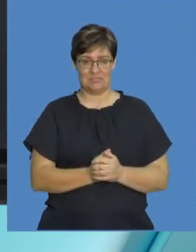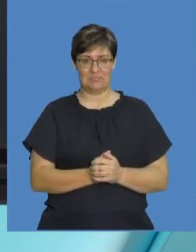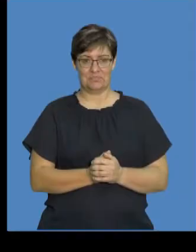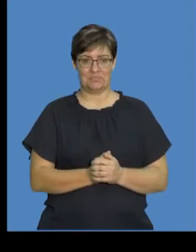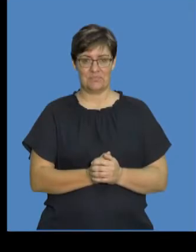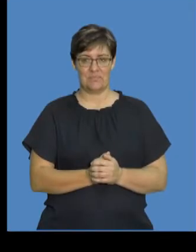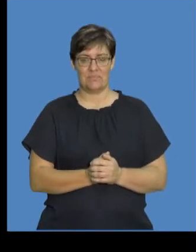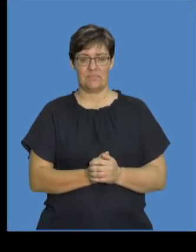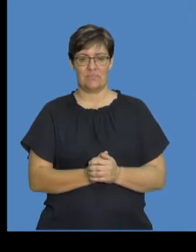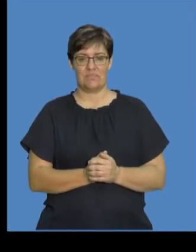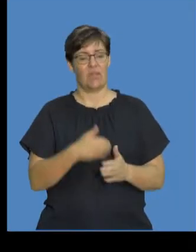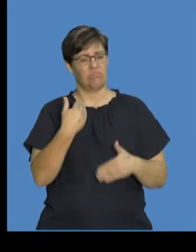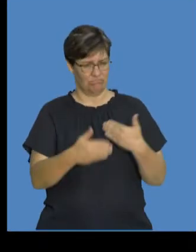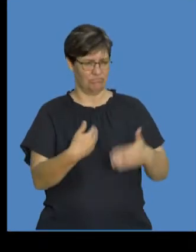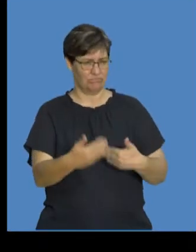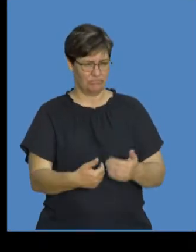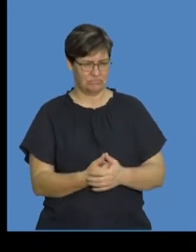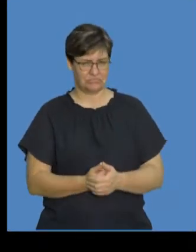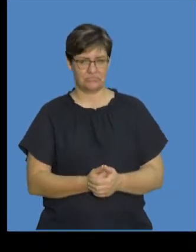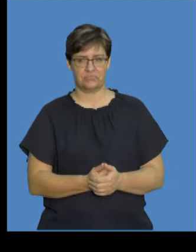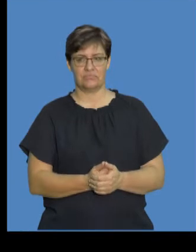Okay, we move on,